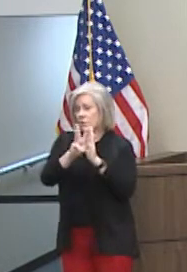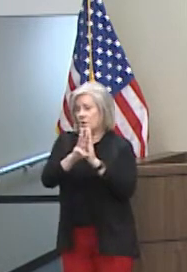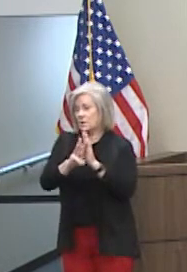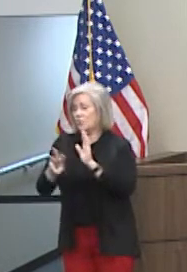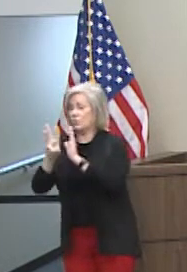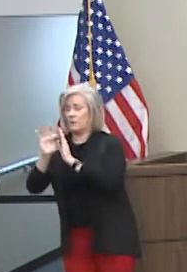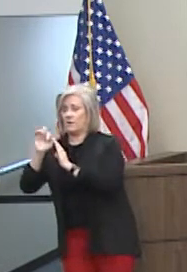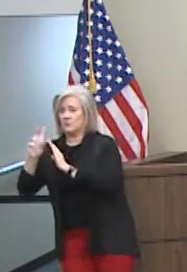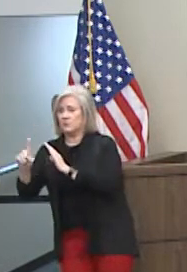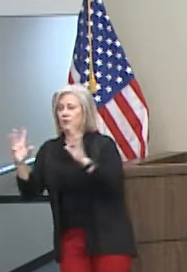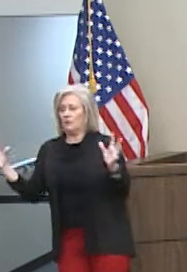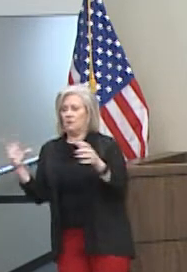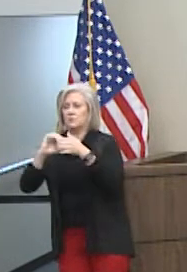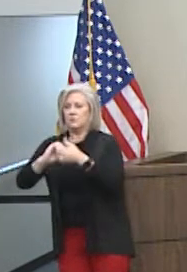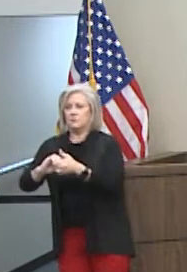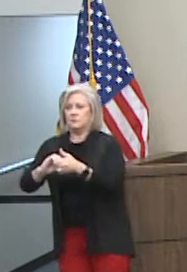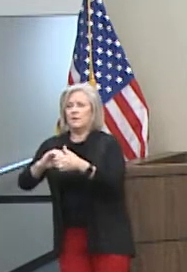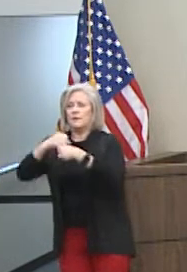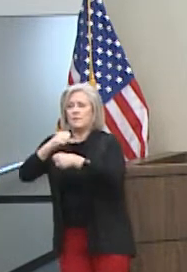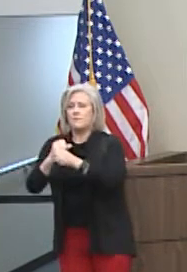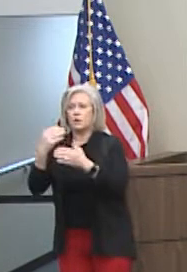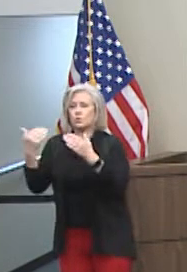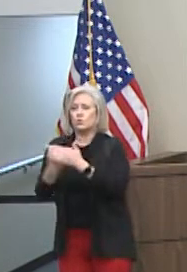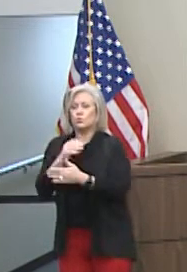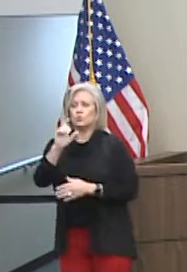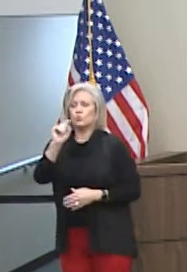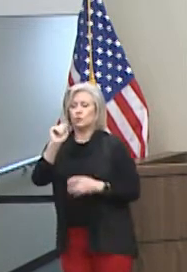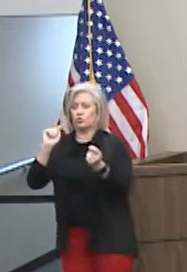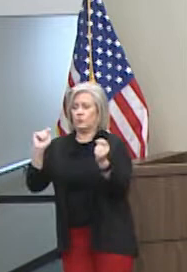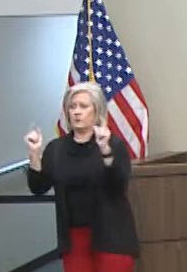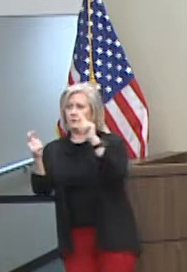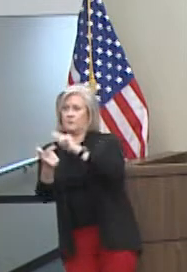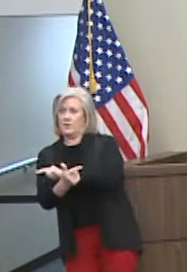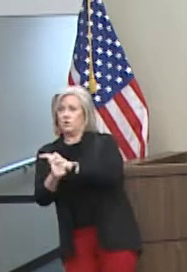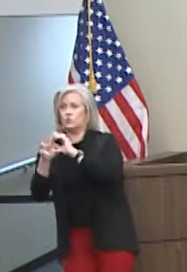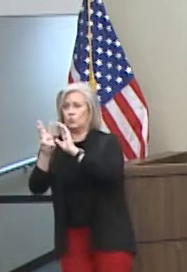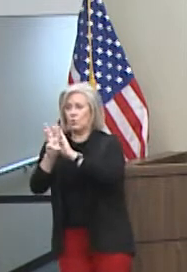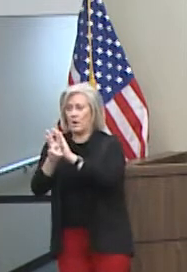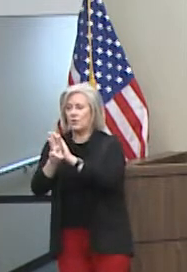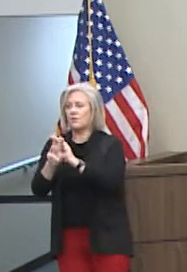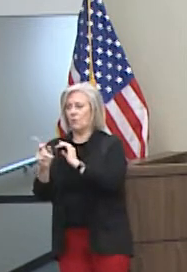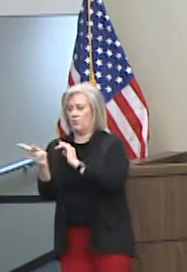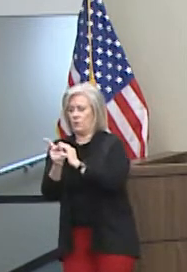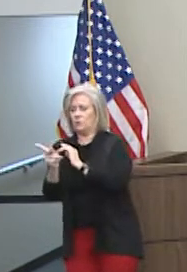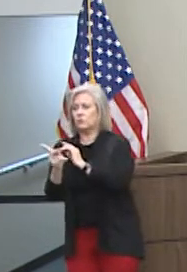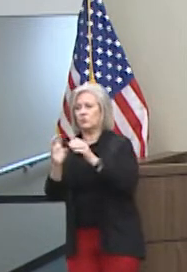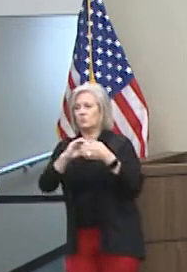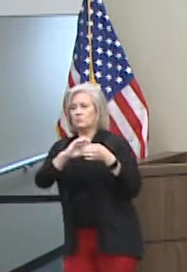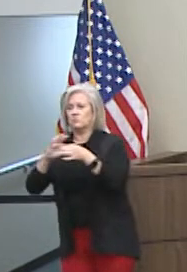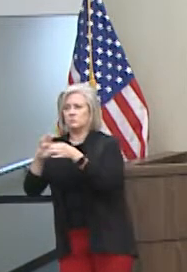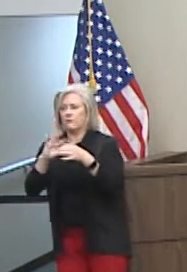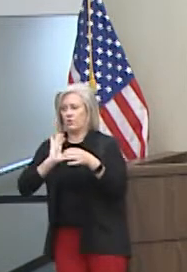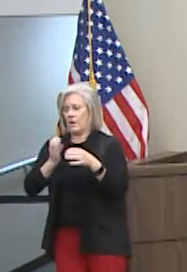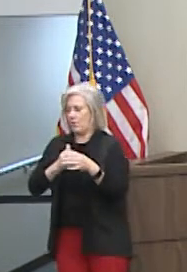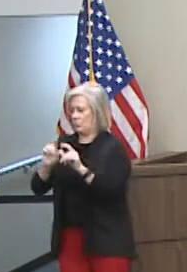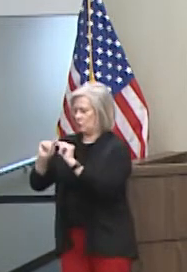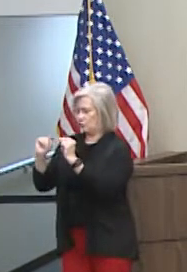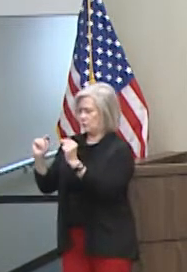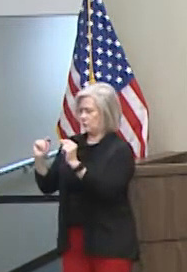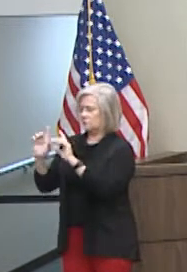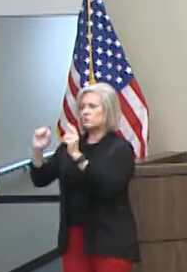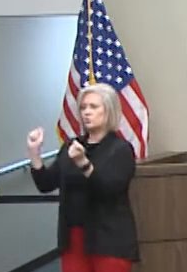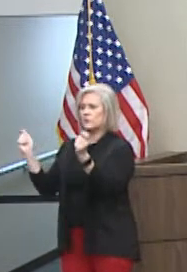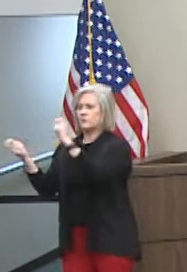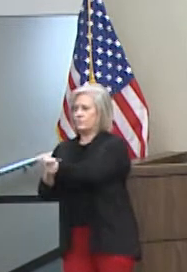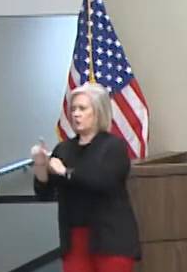create Transformation Waco, a new nonprofit organization serving as the operating partner for our Transformation Zone.